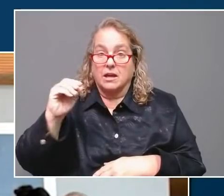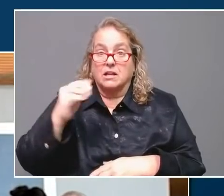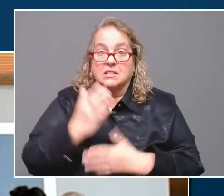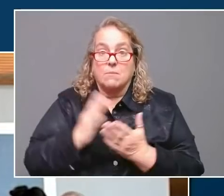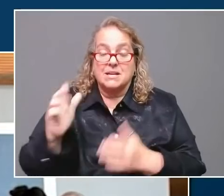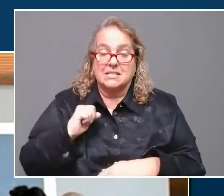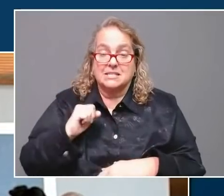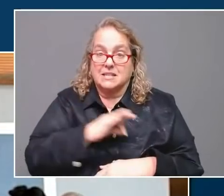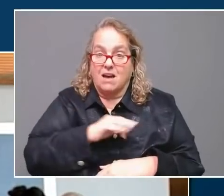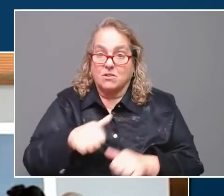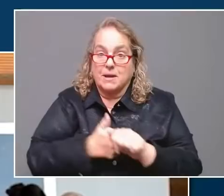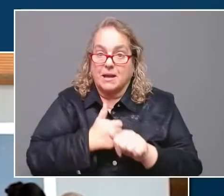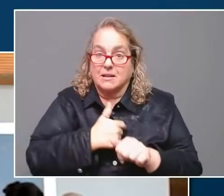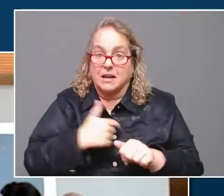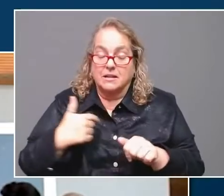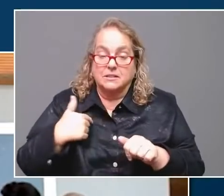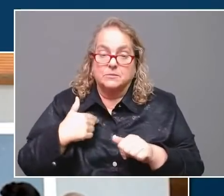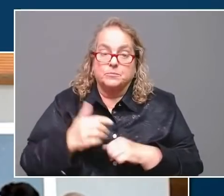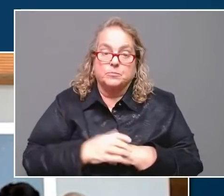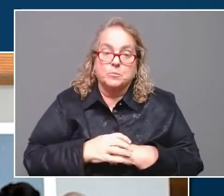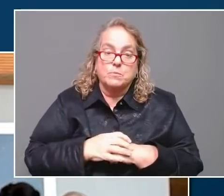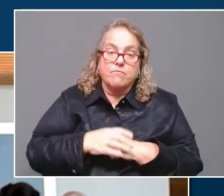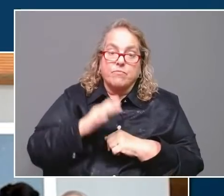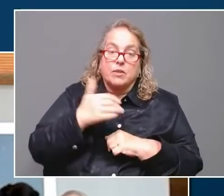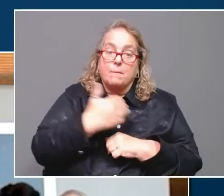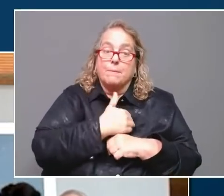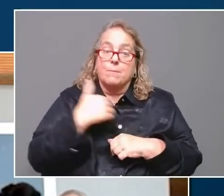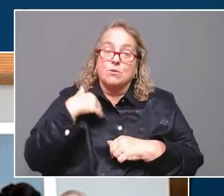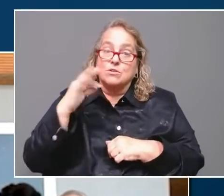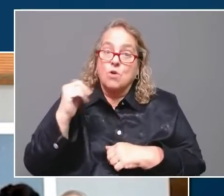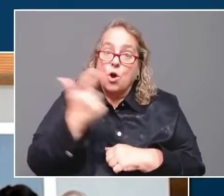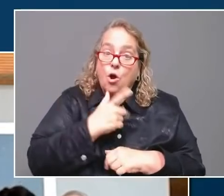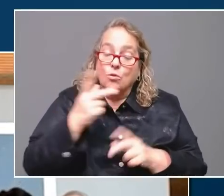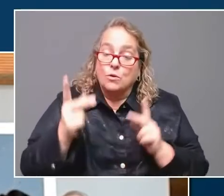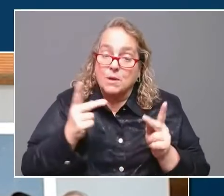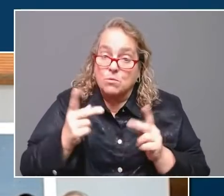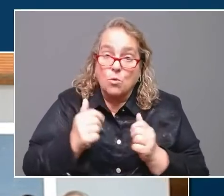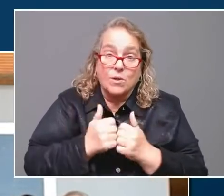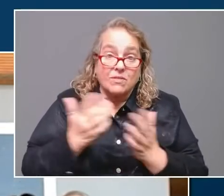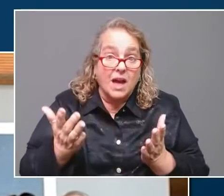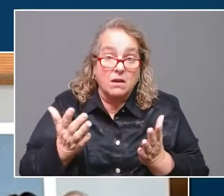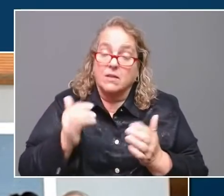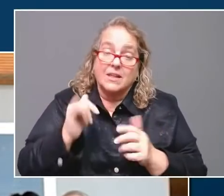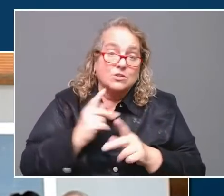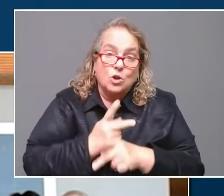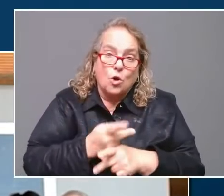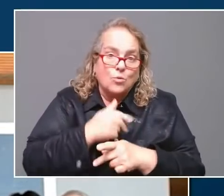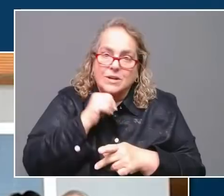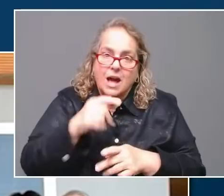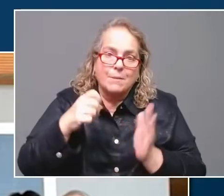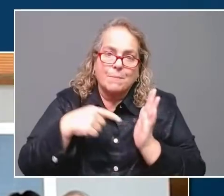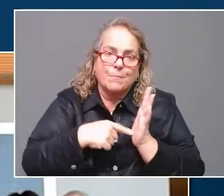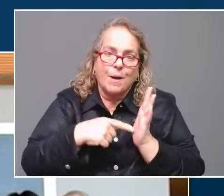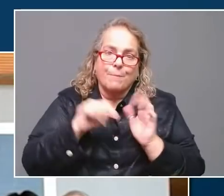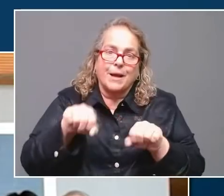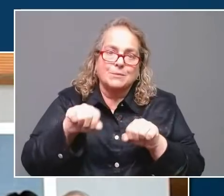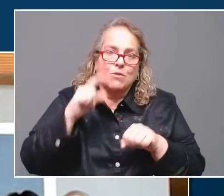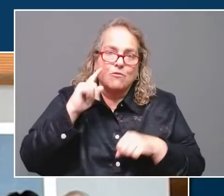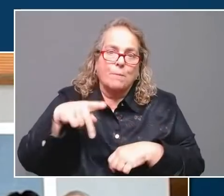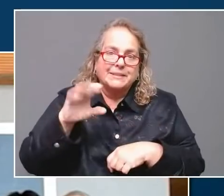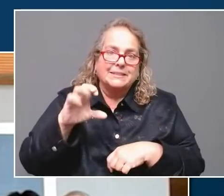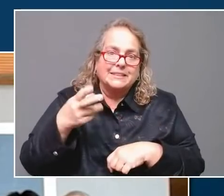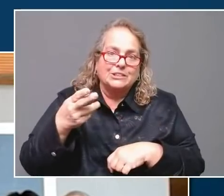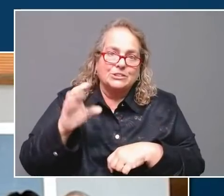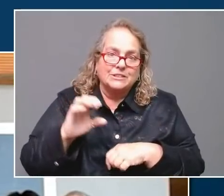us. Without the combined efforts of all these folks, this loan would not be possible for PCHC. And now I'd like to